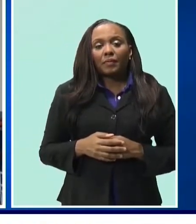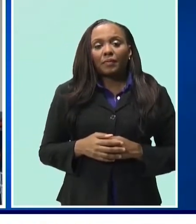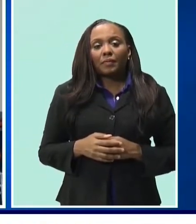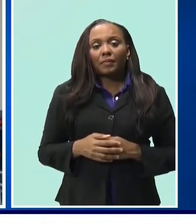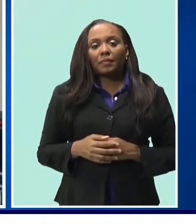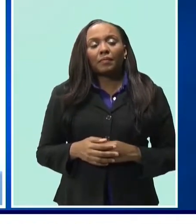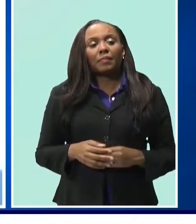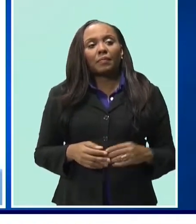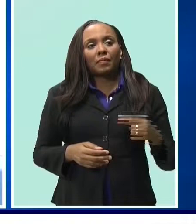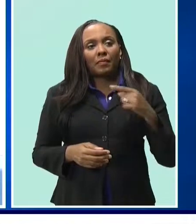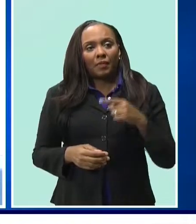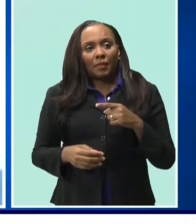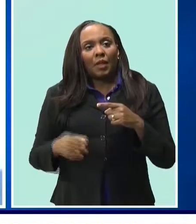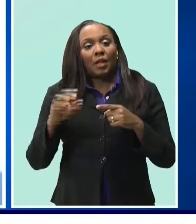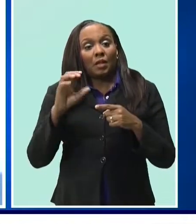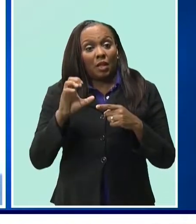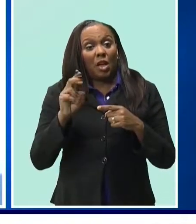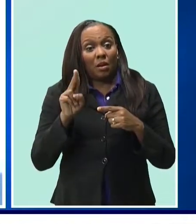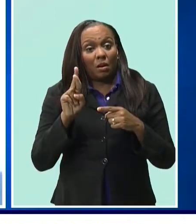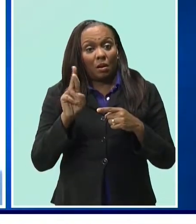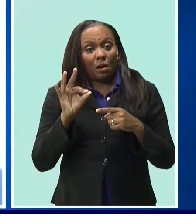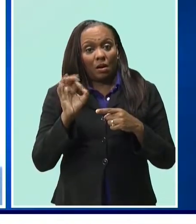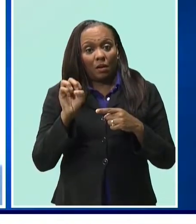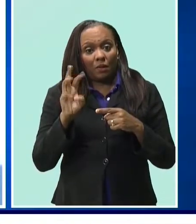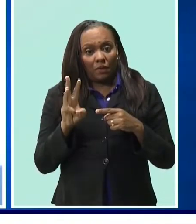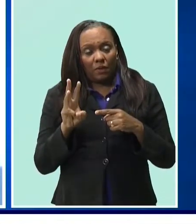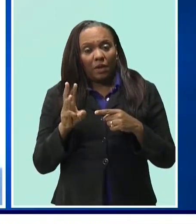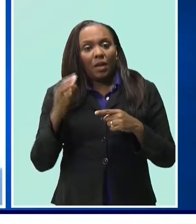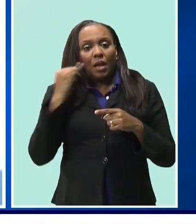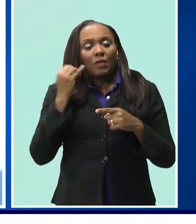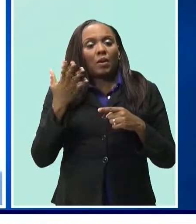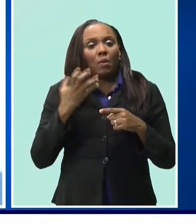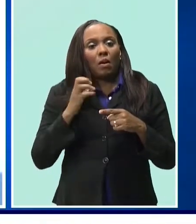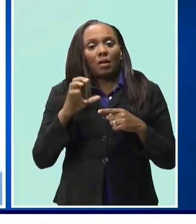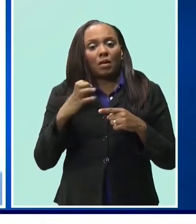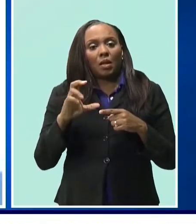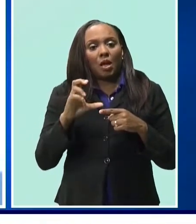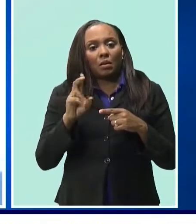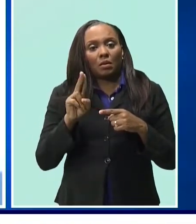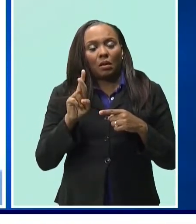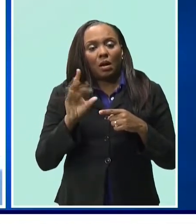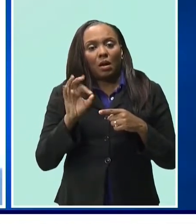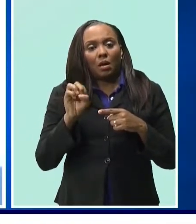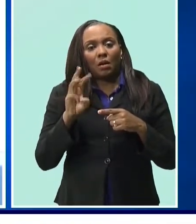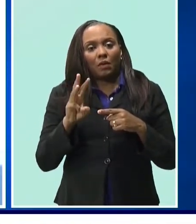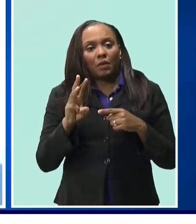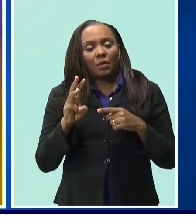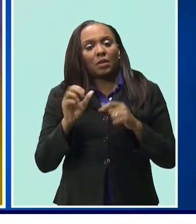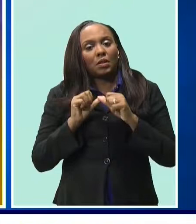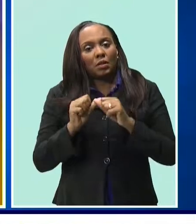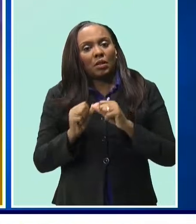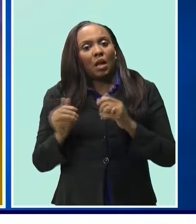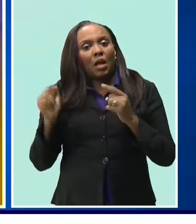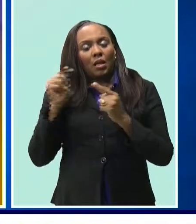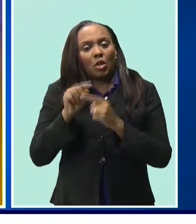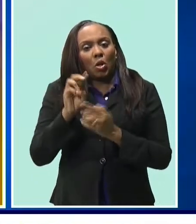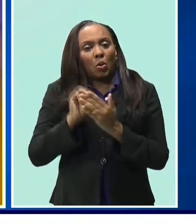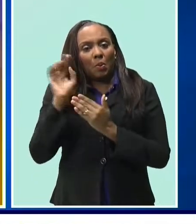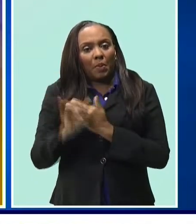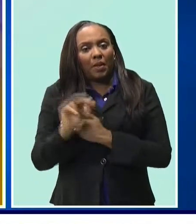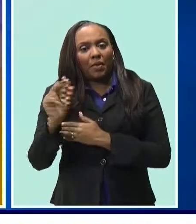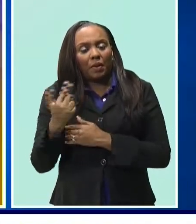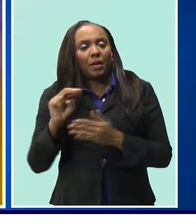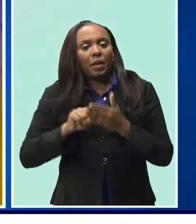after the 27th of April, we needed to go to Parliament and extend it for a period beyond that. Now, the